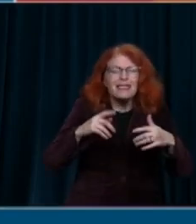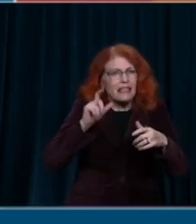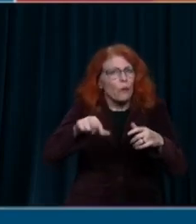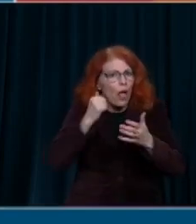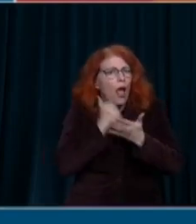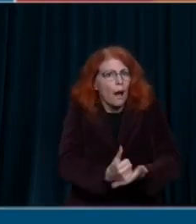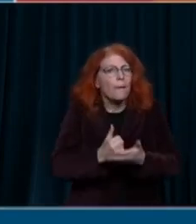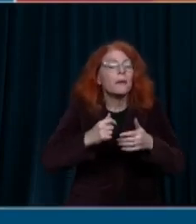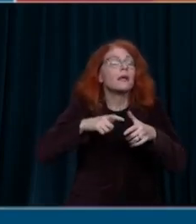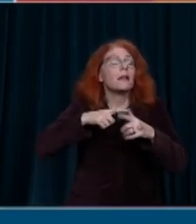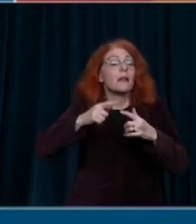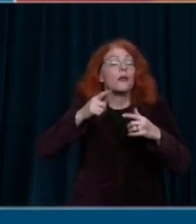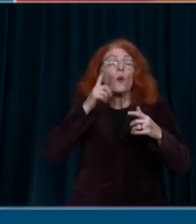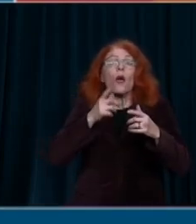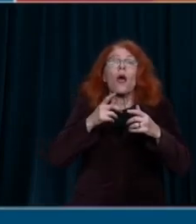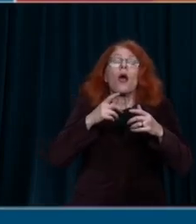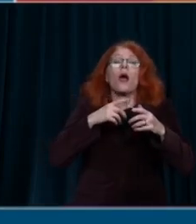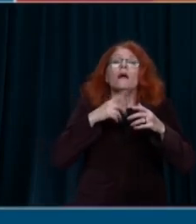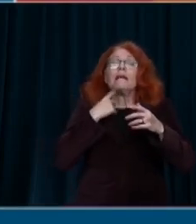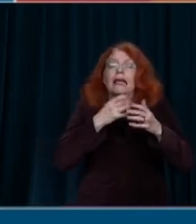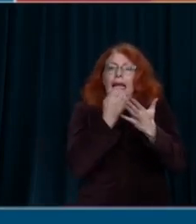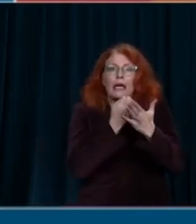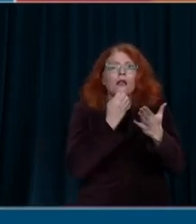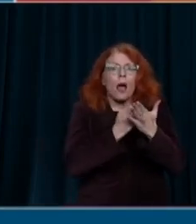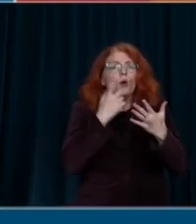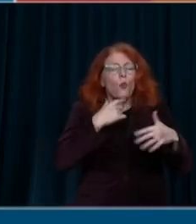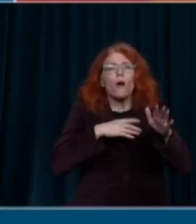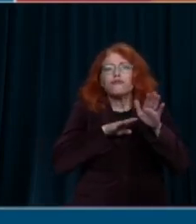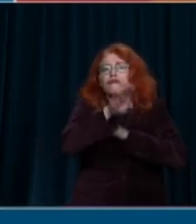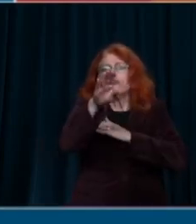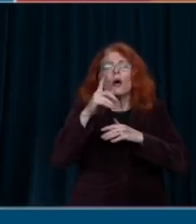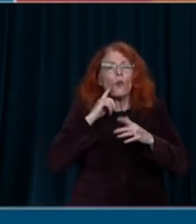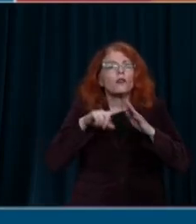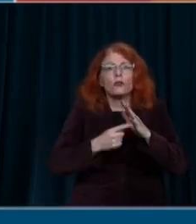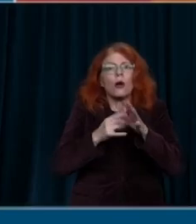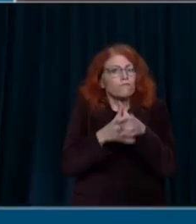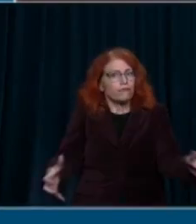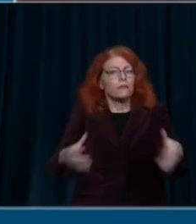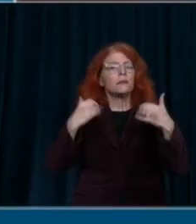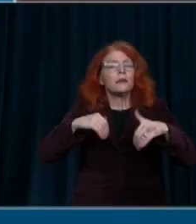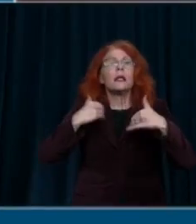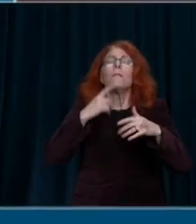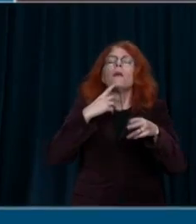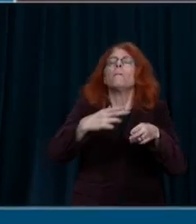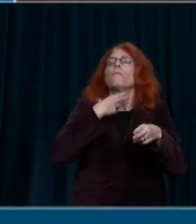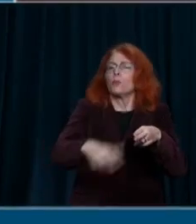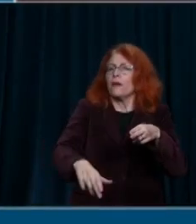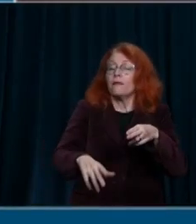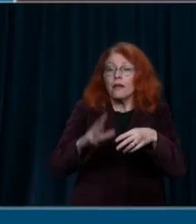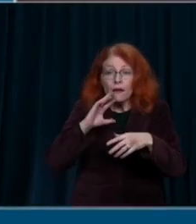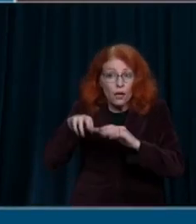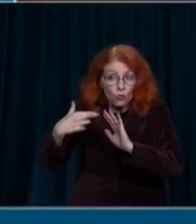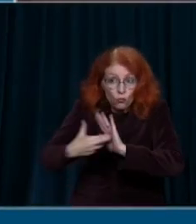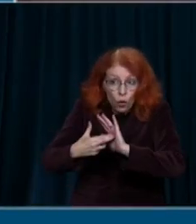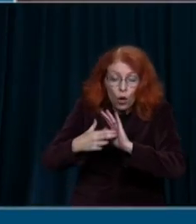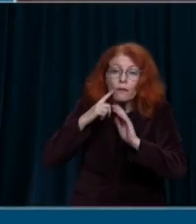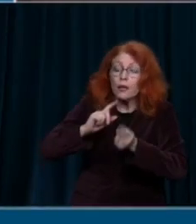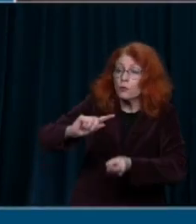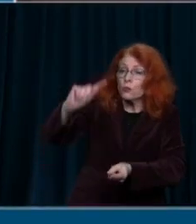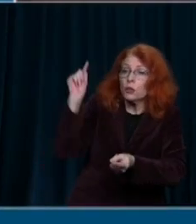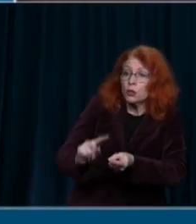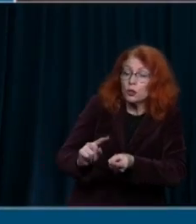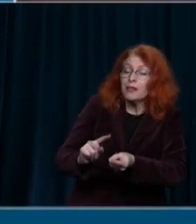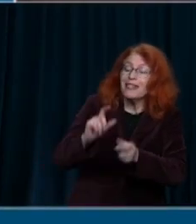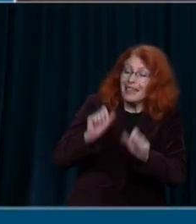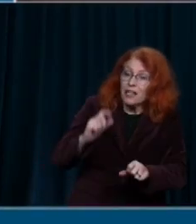revived economically, and then we'll start booming. But specifically, very briefly, is there a role in reducing, can